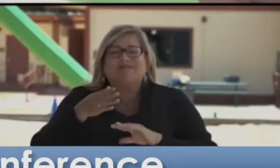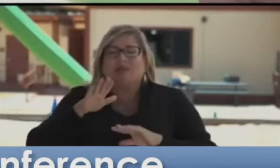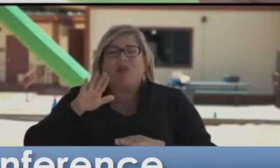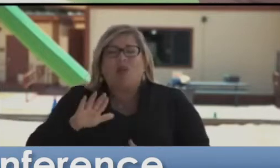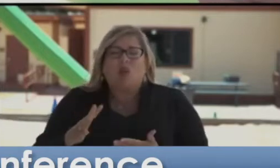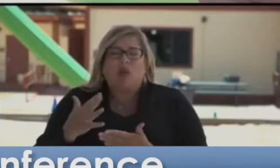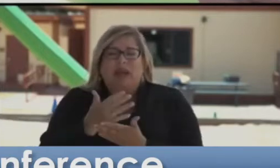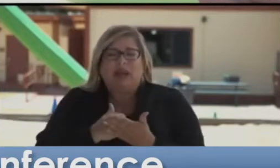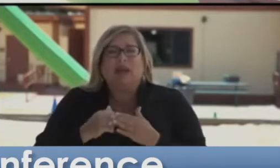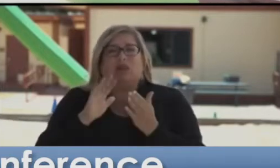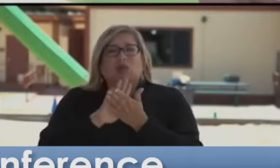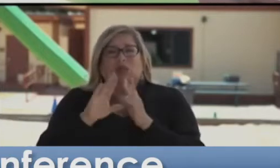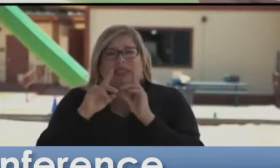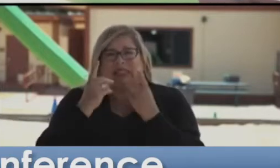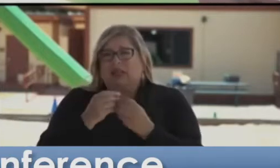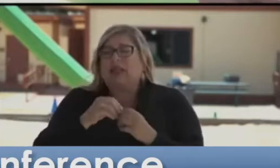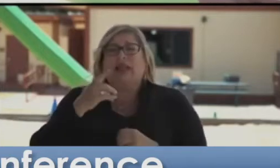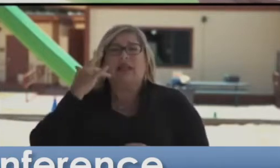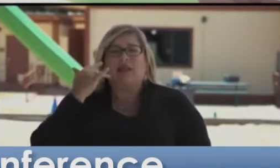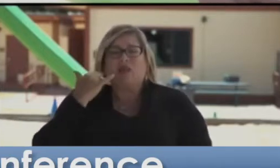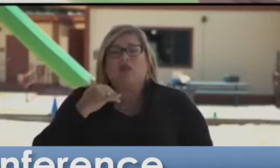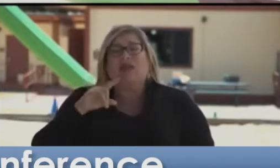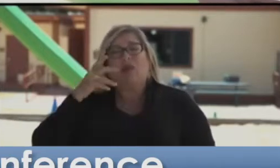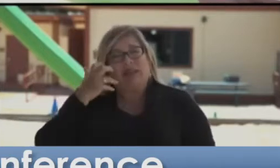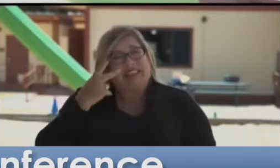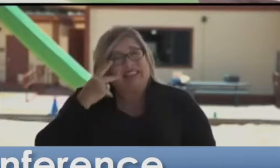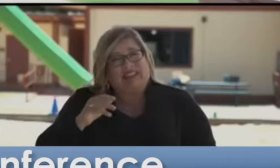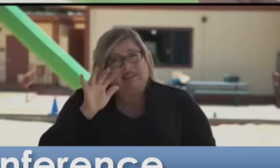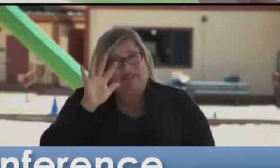low-income district in the state of California, minimum,